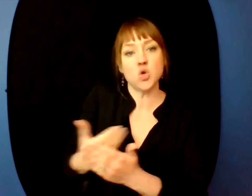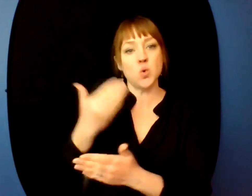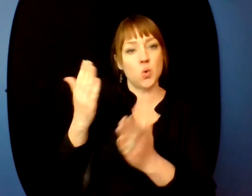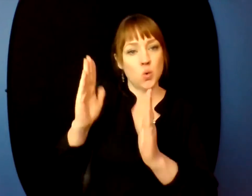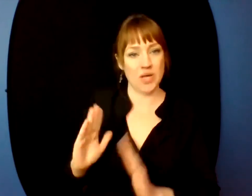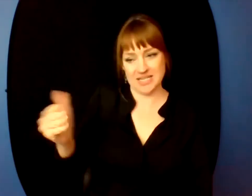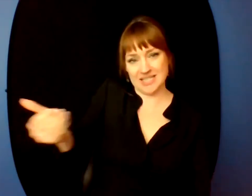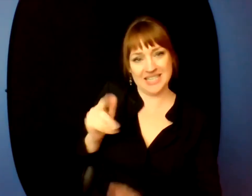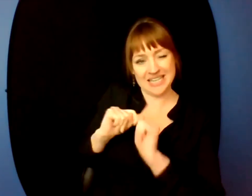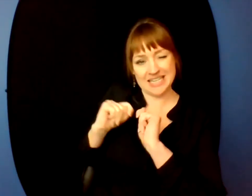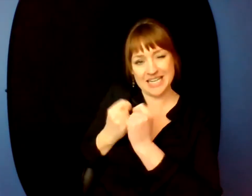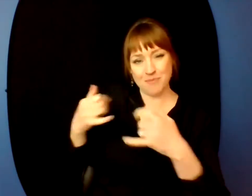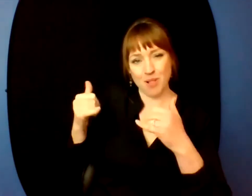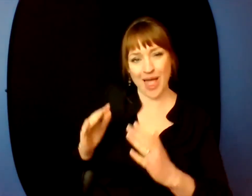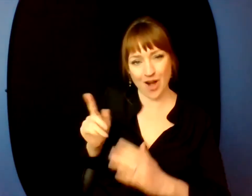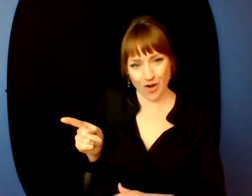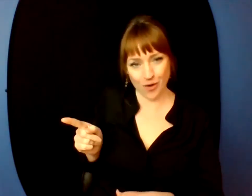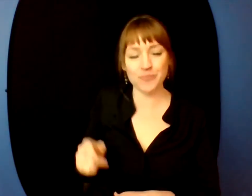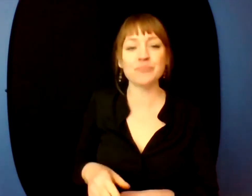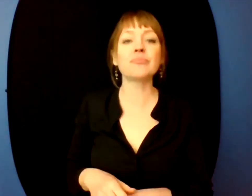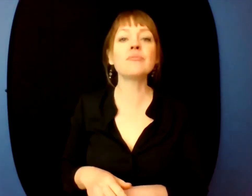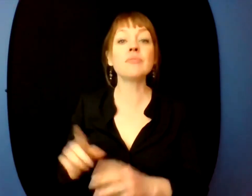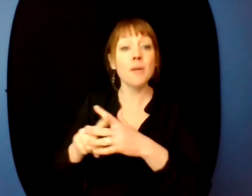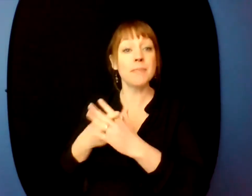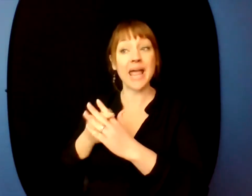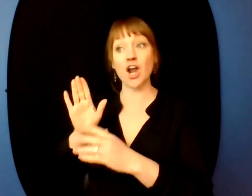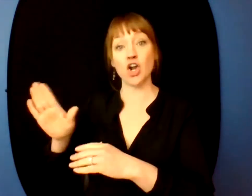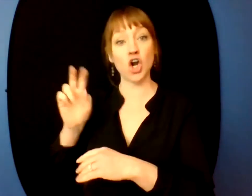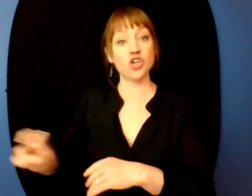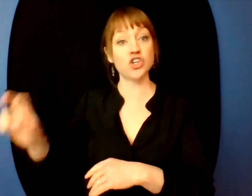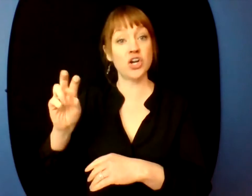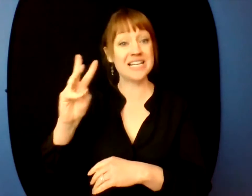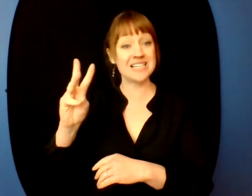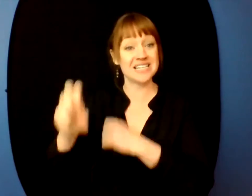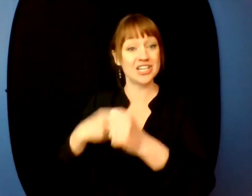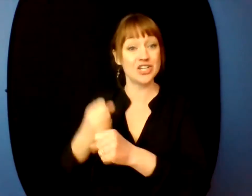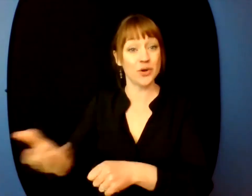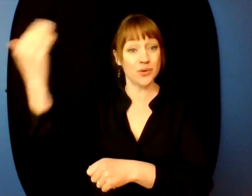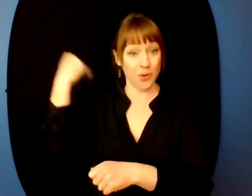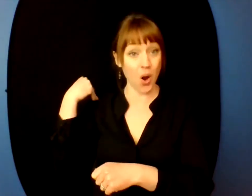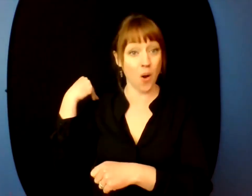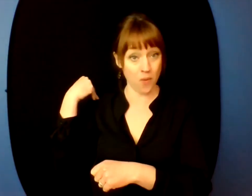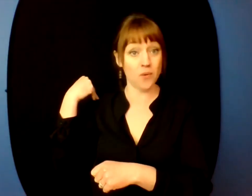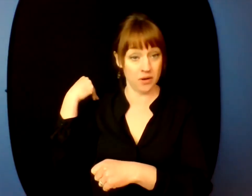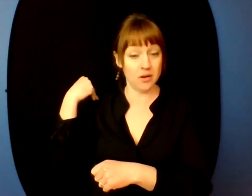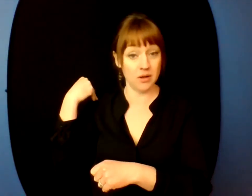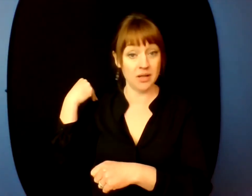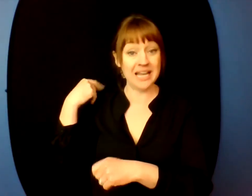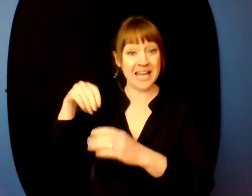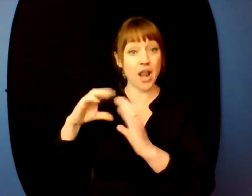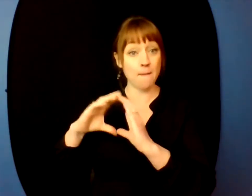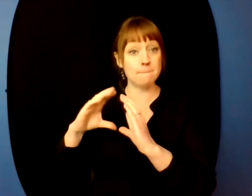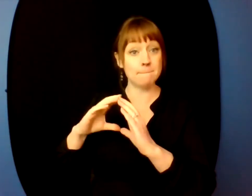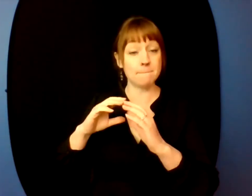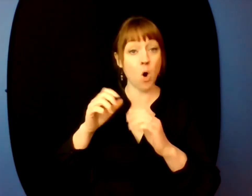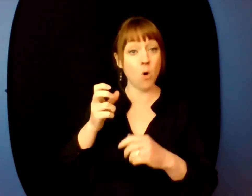new team player, began her journey 6 years ago at a mobile site